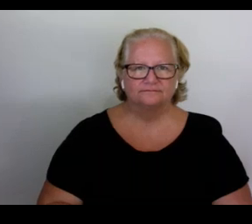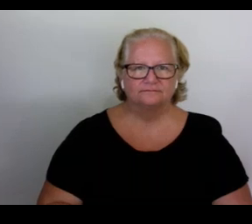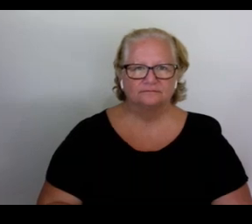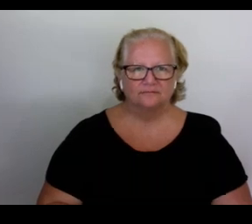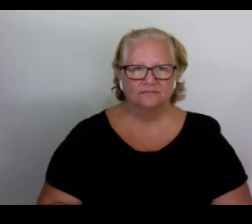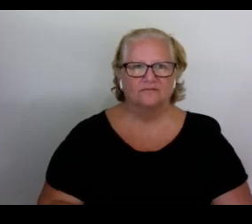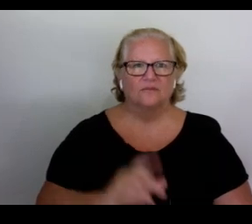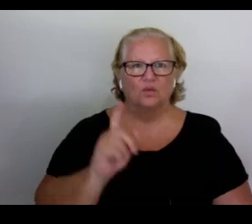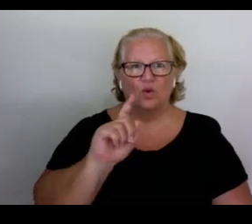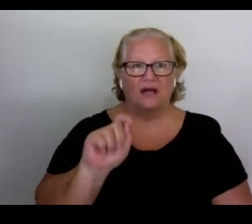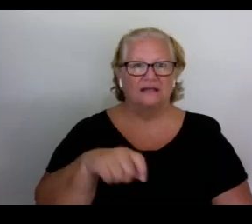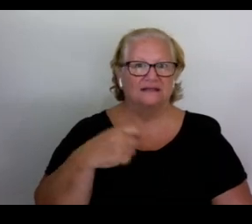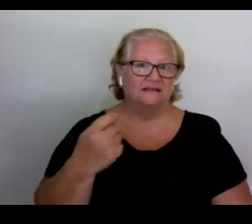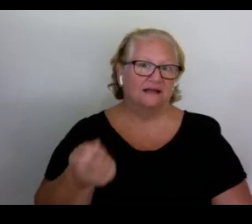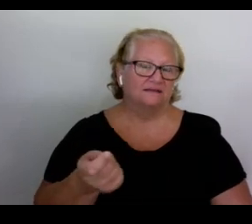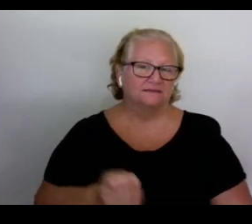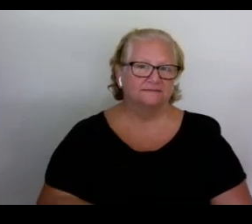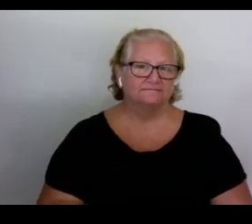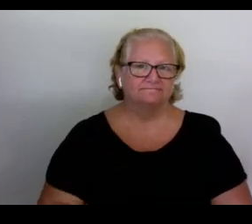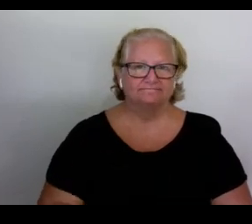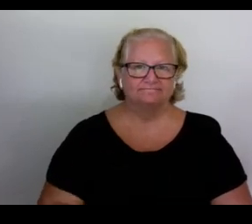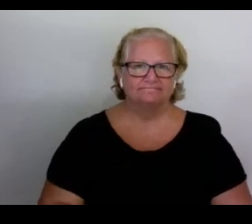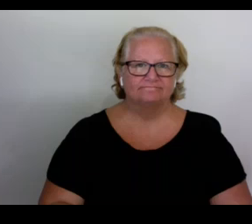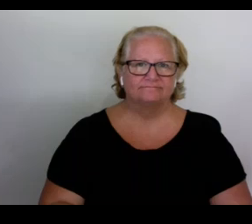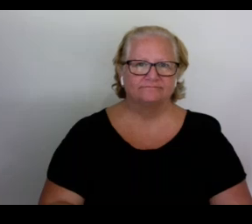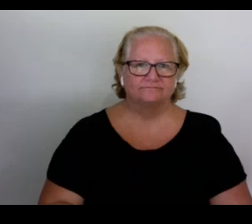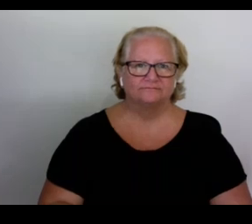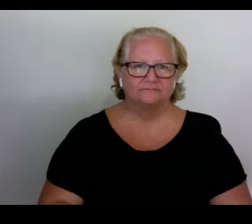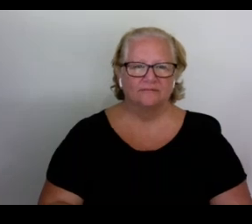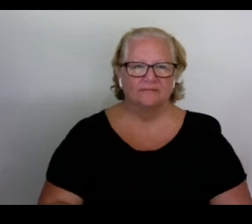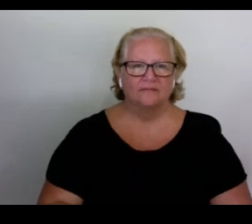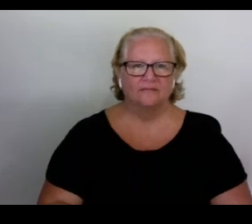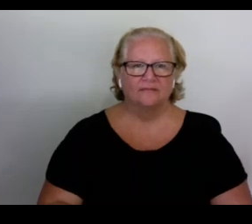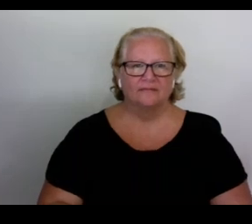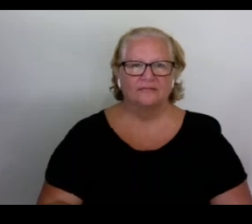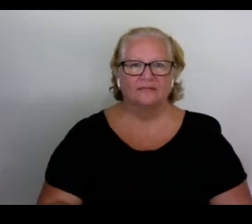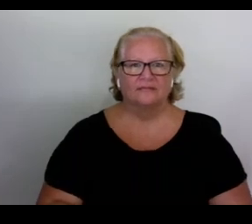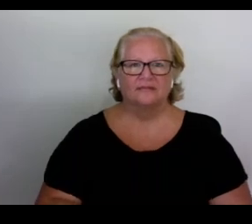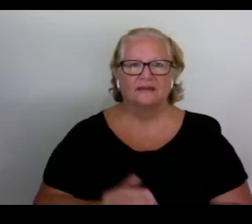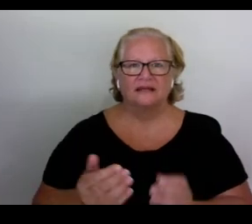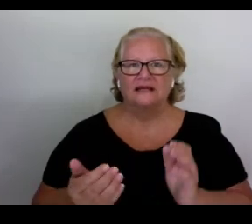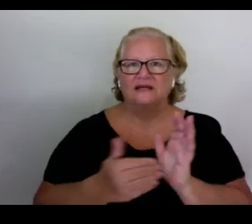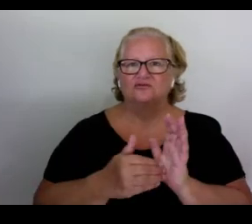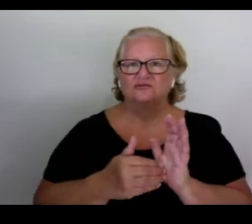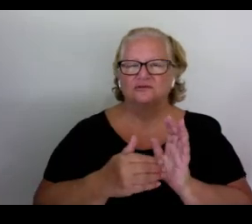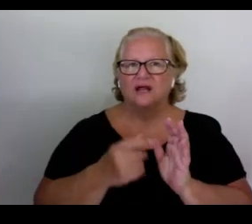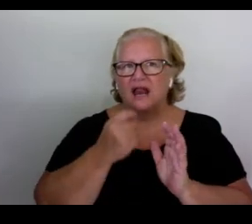here, I guess is the question. Interest rates last month came down a little bit.